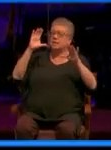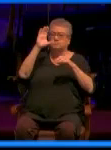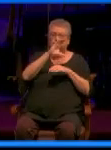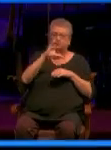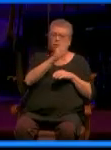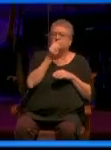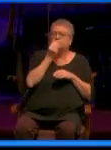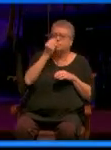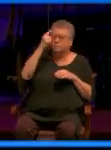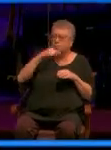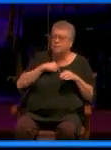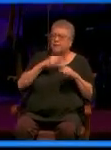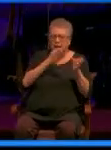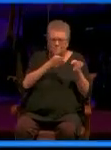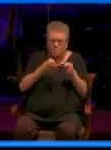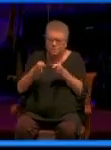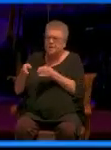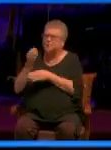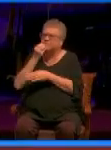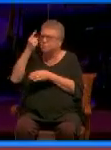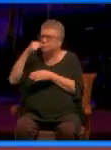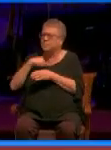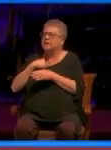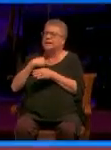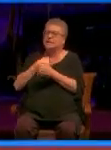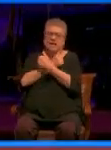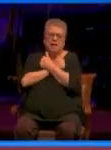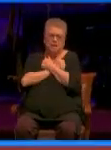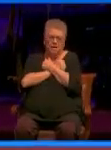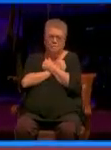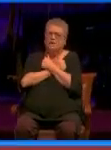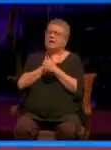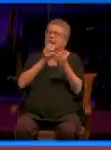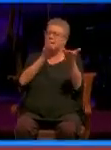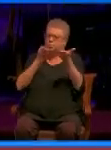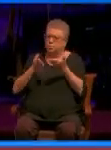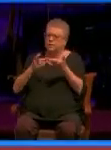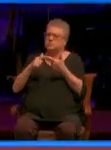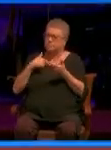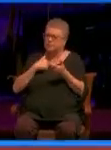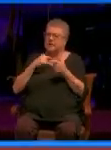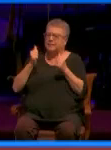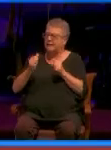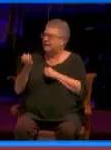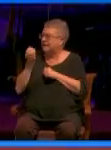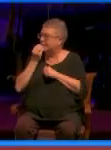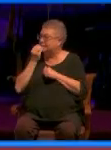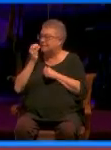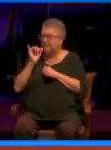prepare for me delicious food, such as I love, and bring it to me so that I may eat